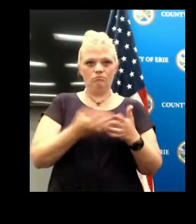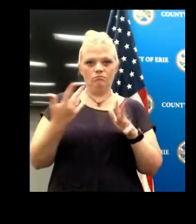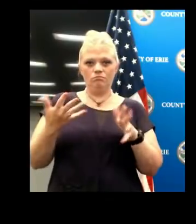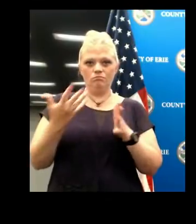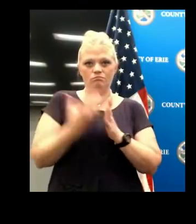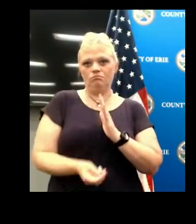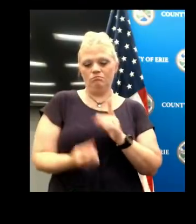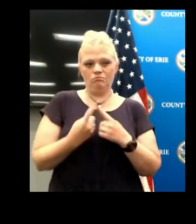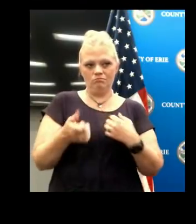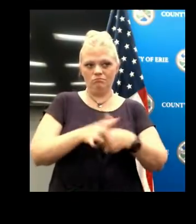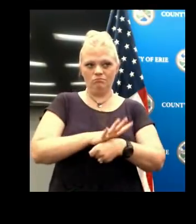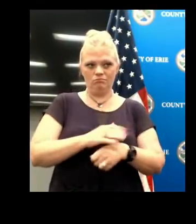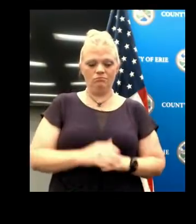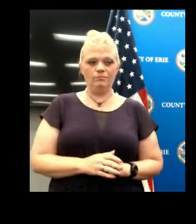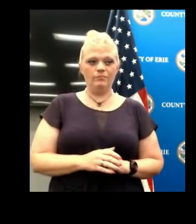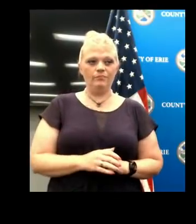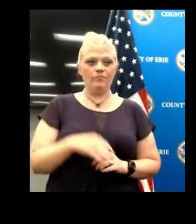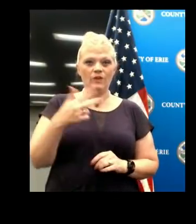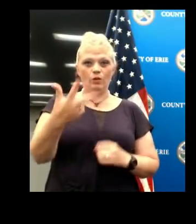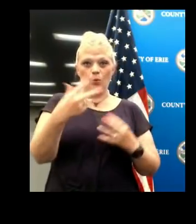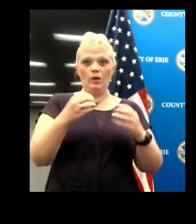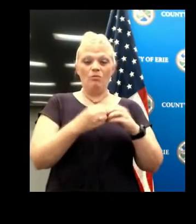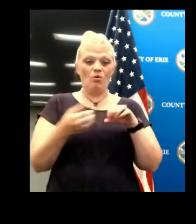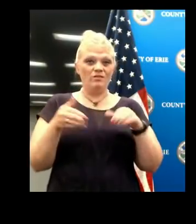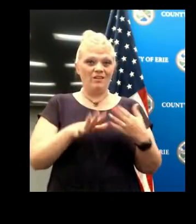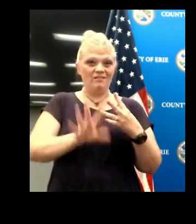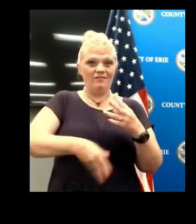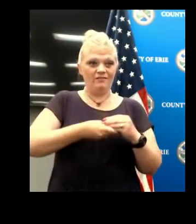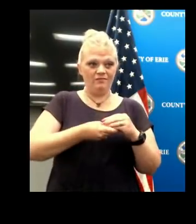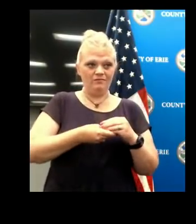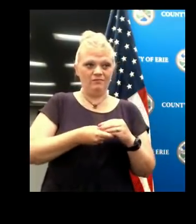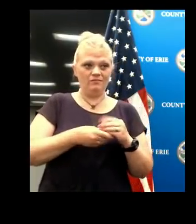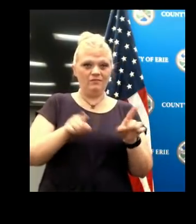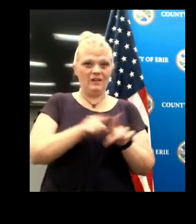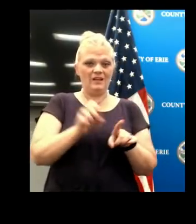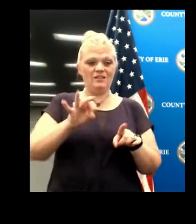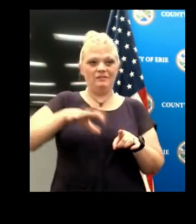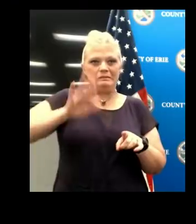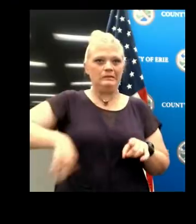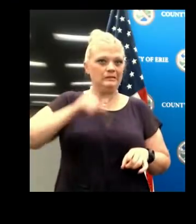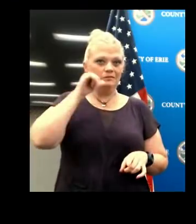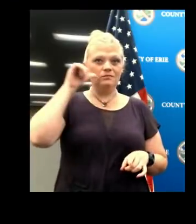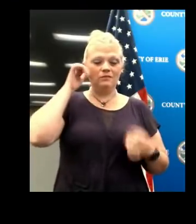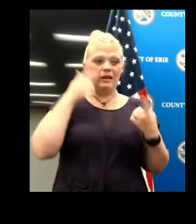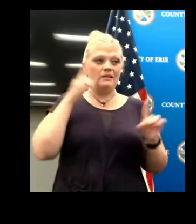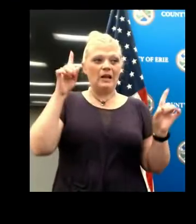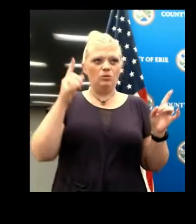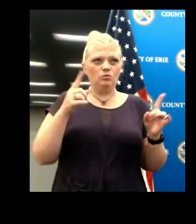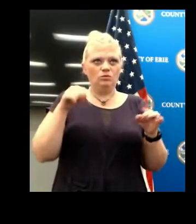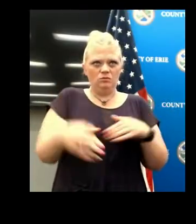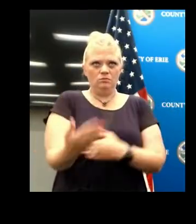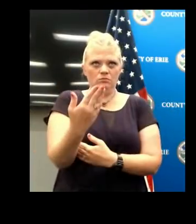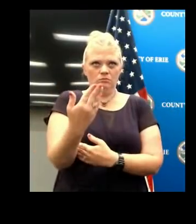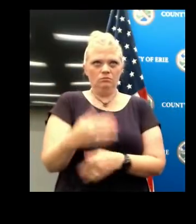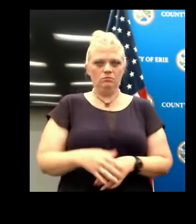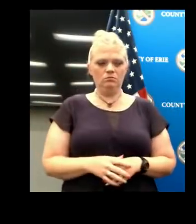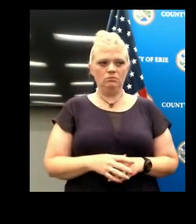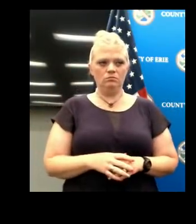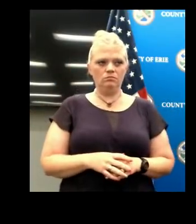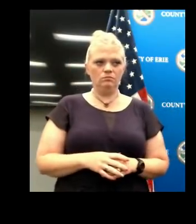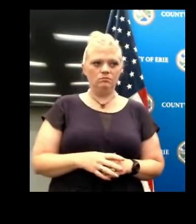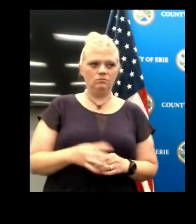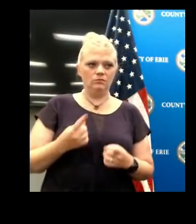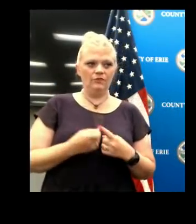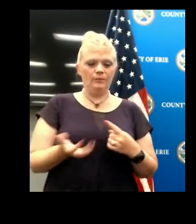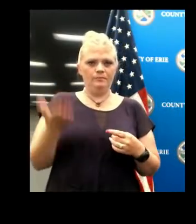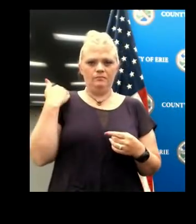COVID-19. There were 3 more deaths that were added as of late yesterday. I announced it earlier today, dating back to